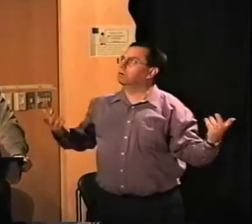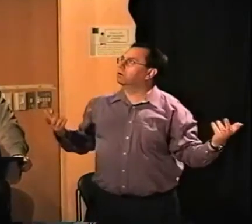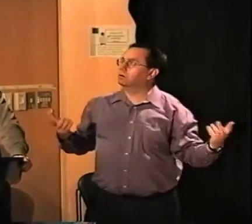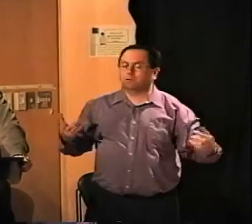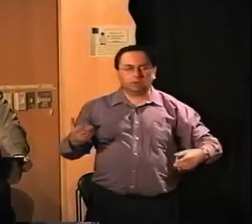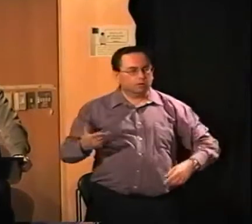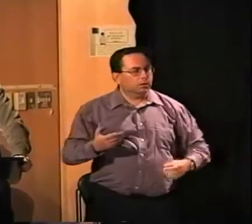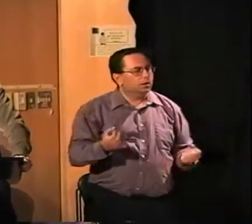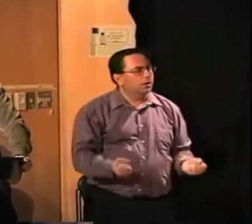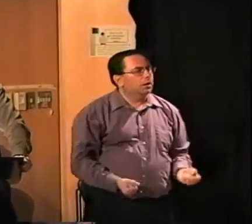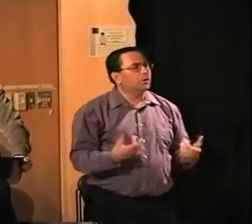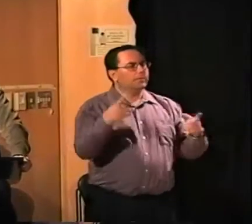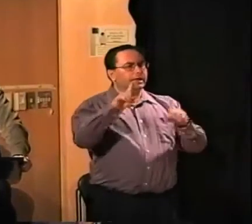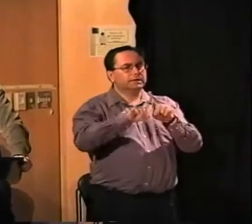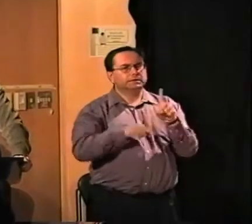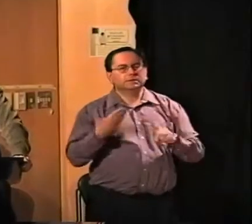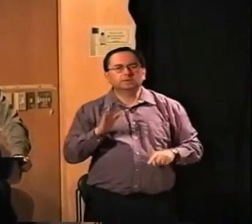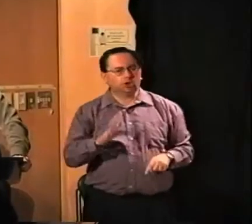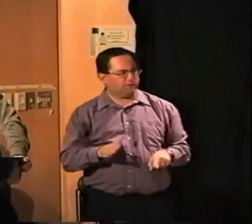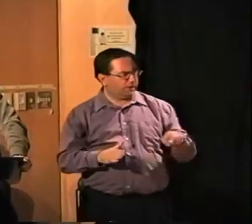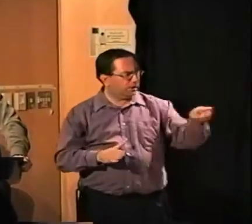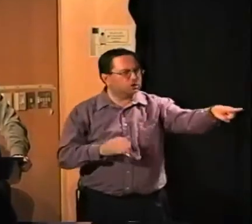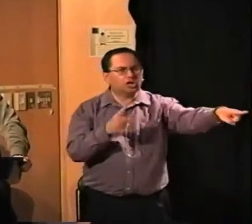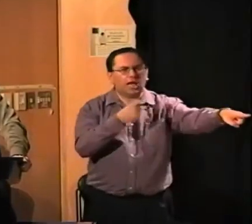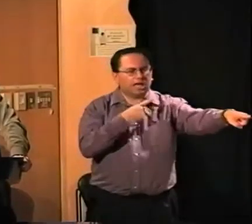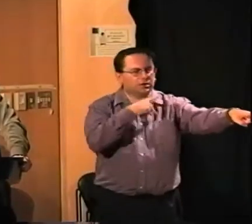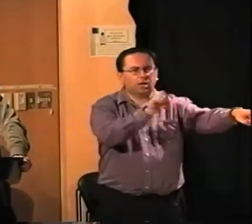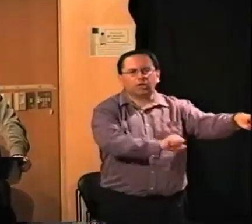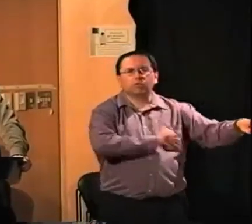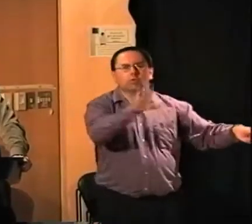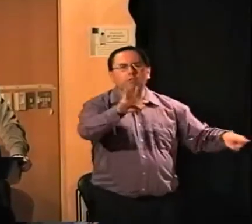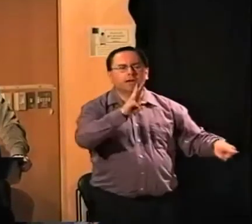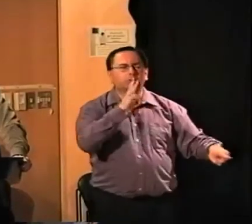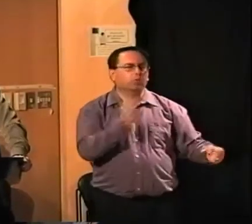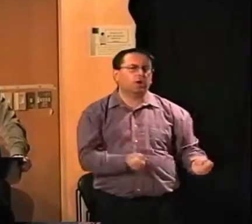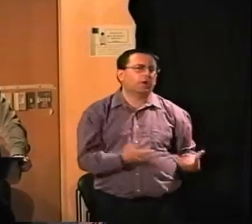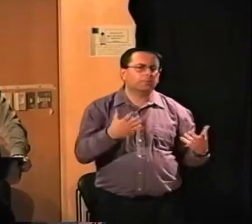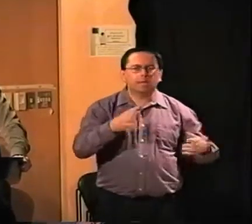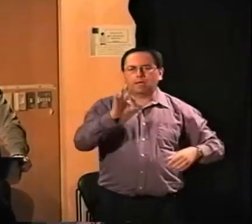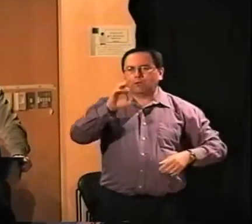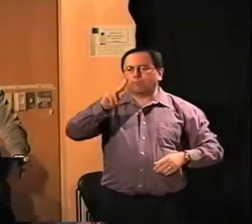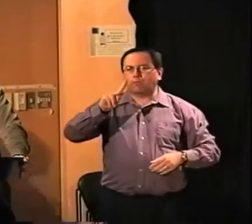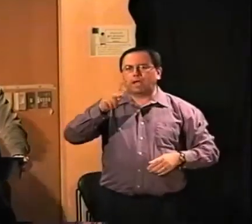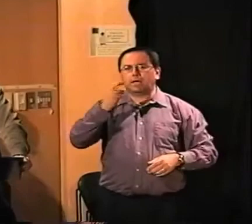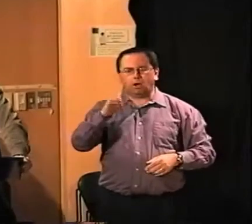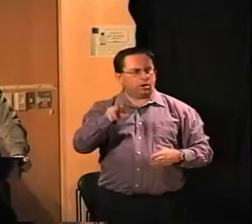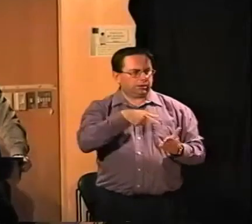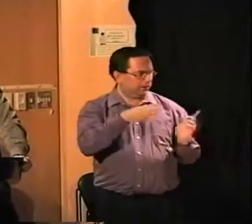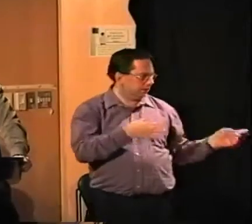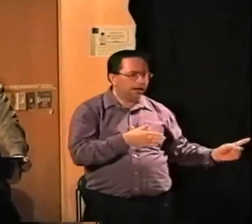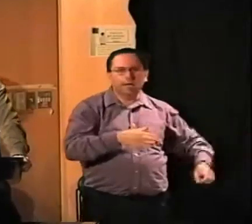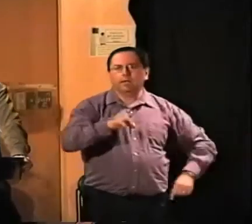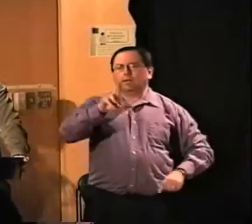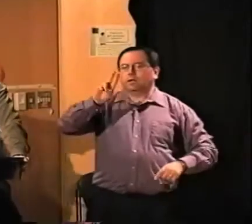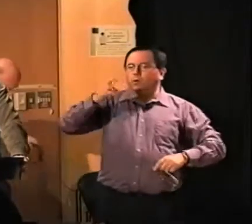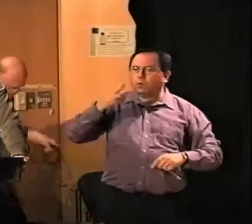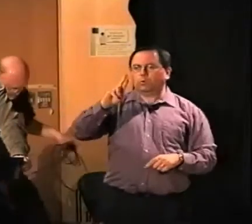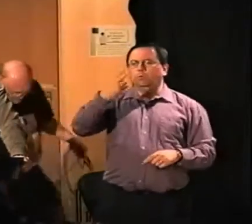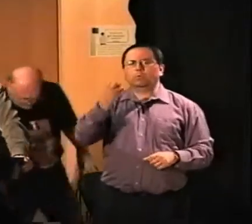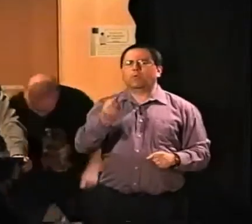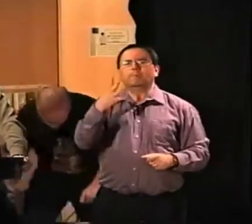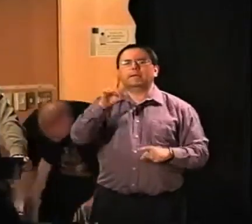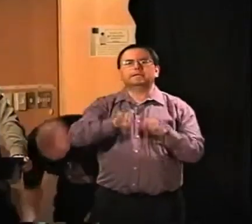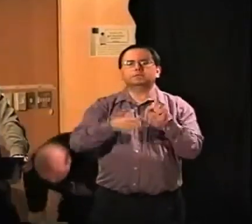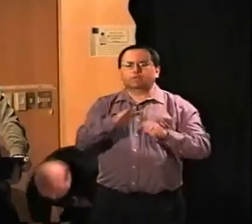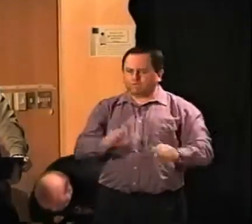How many starfish has an Angela Strie thrown back into the water? A Frank Hull? A Ruth Ruth?